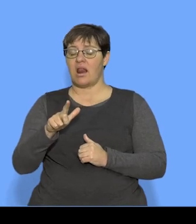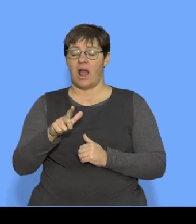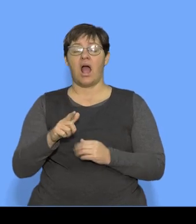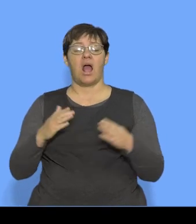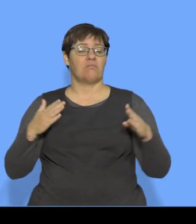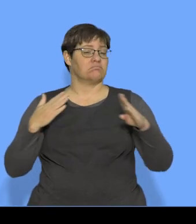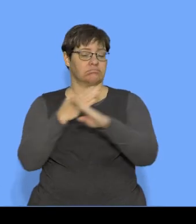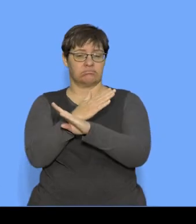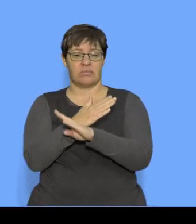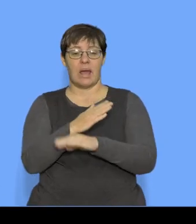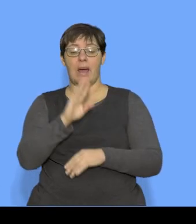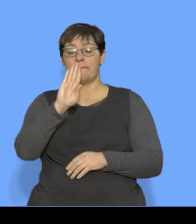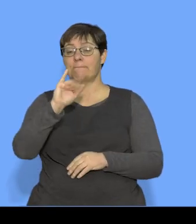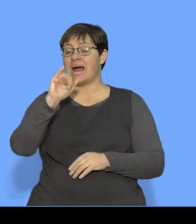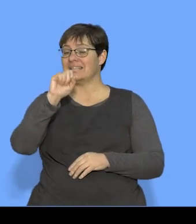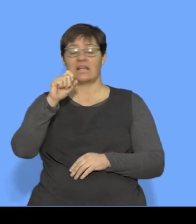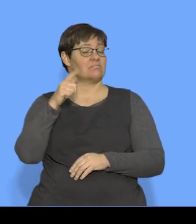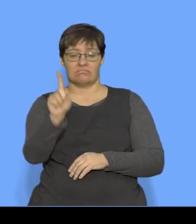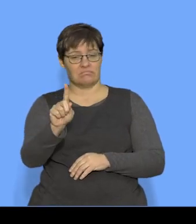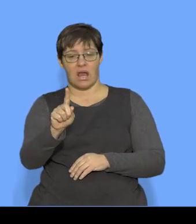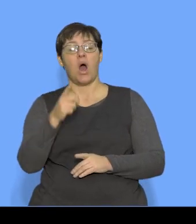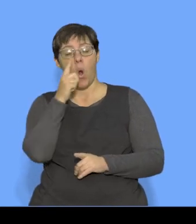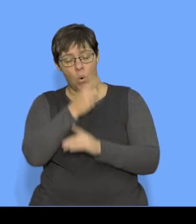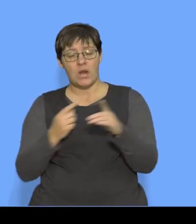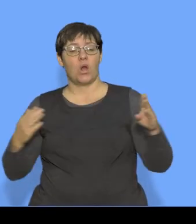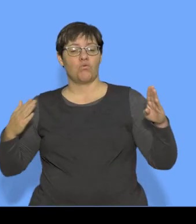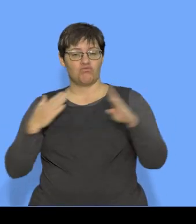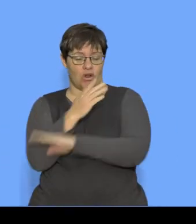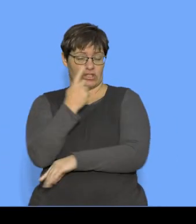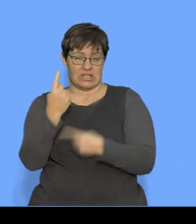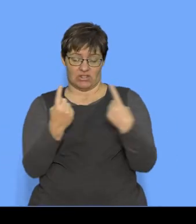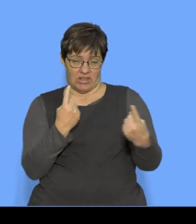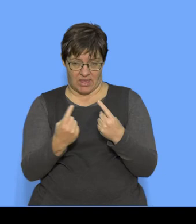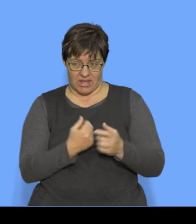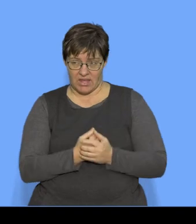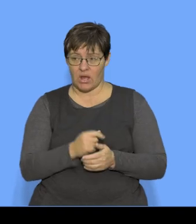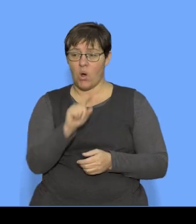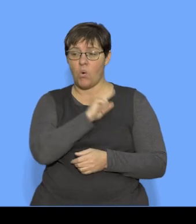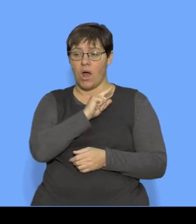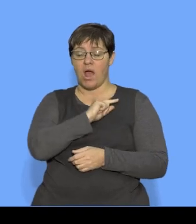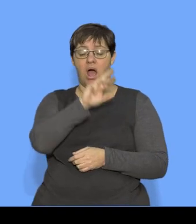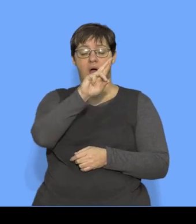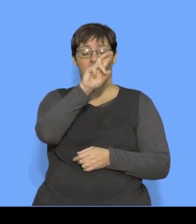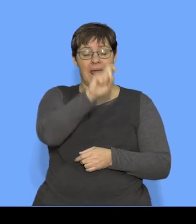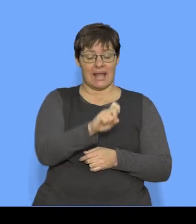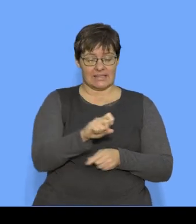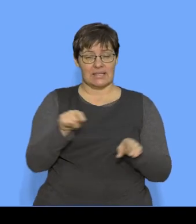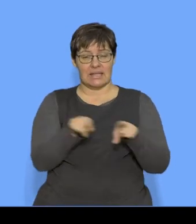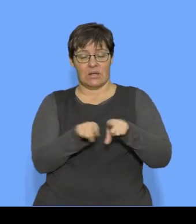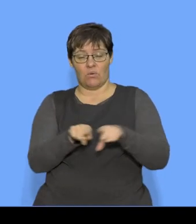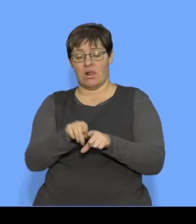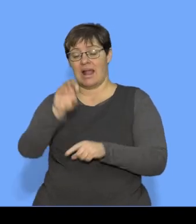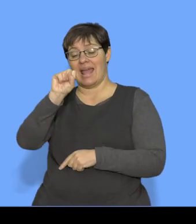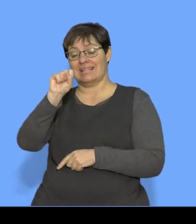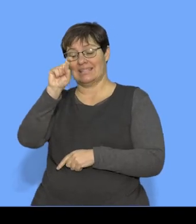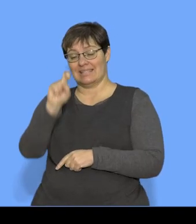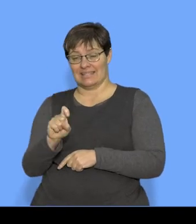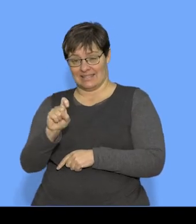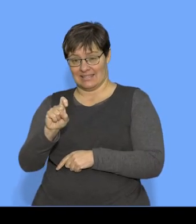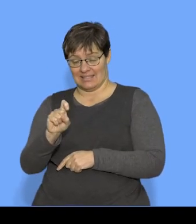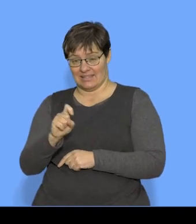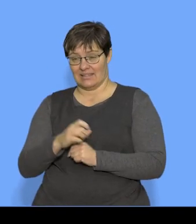don't bisect, they just intersect. Because we know that Rx is equals